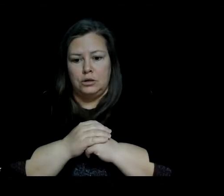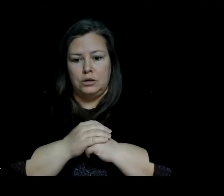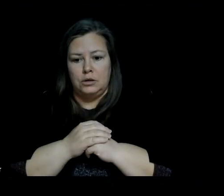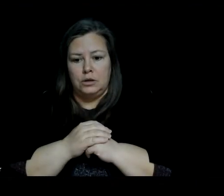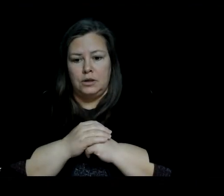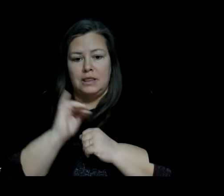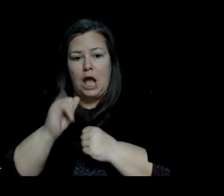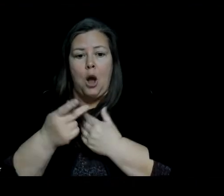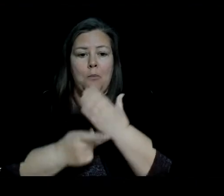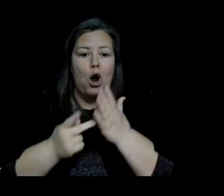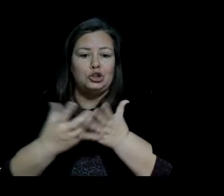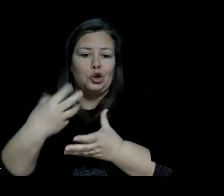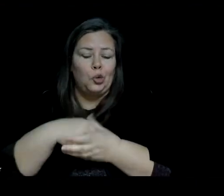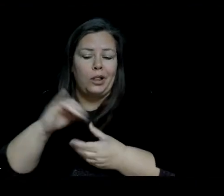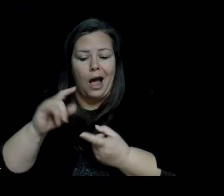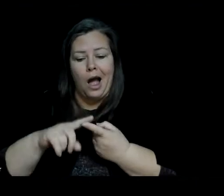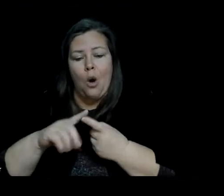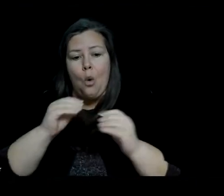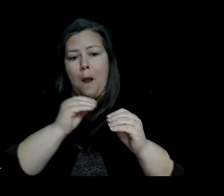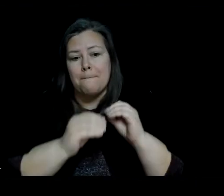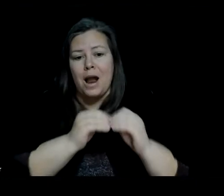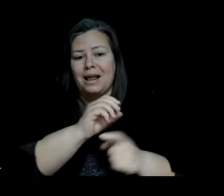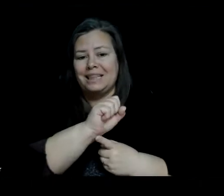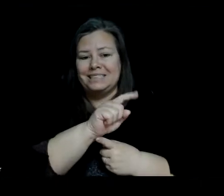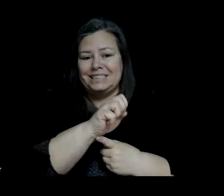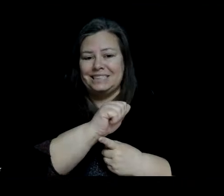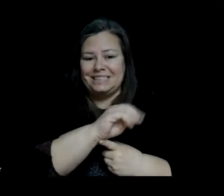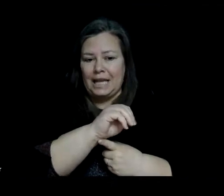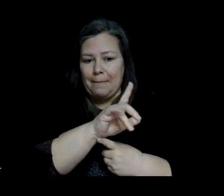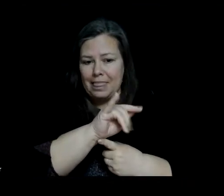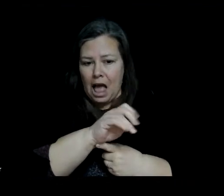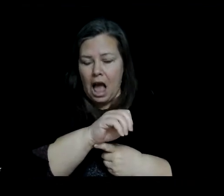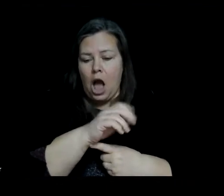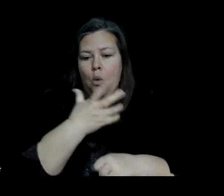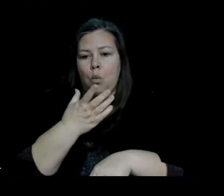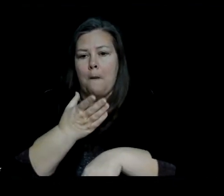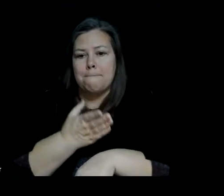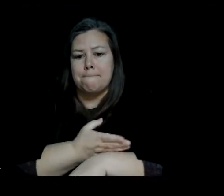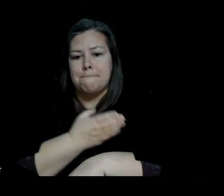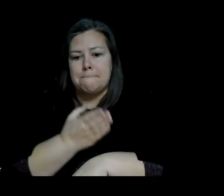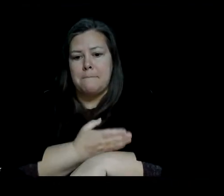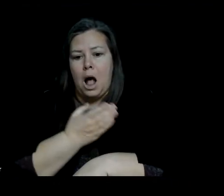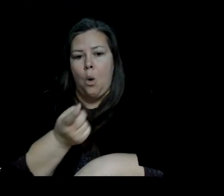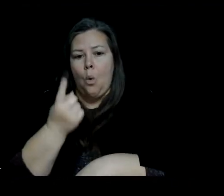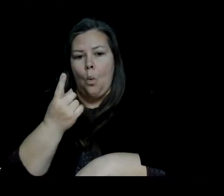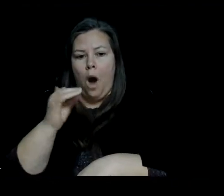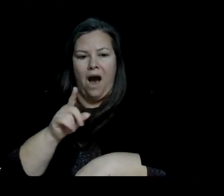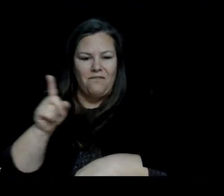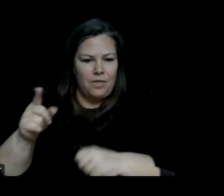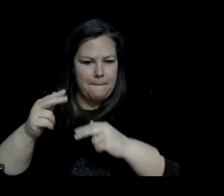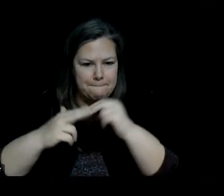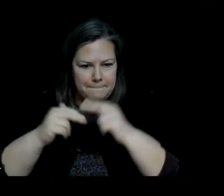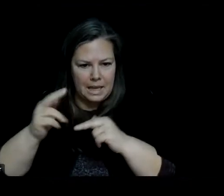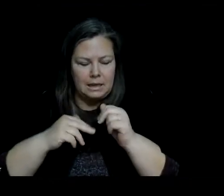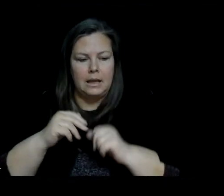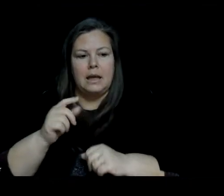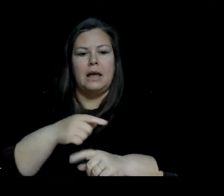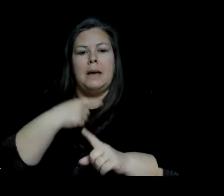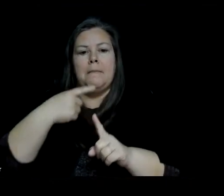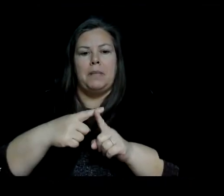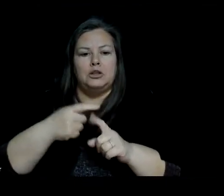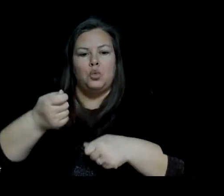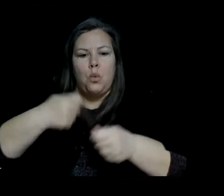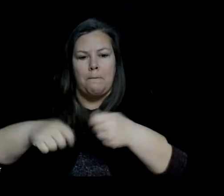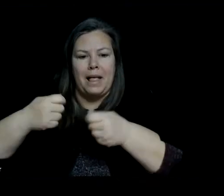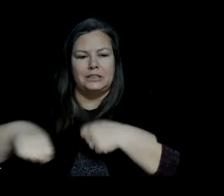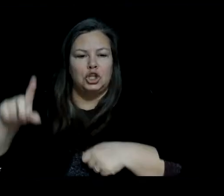Projects include repairing the steam line, remodeling one of the buildings, and replacing doors